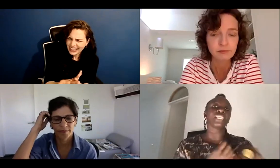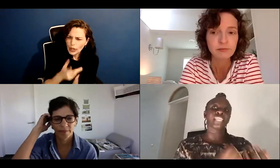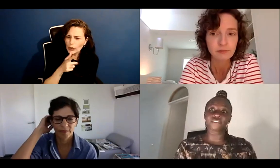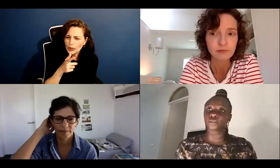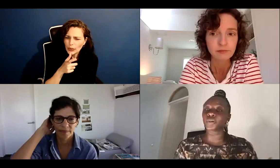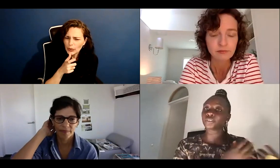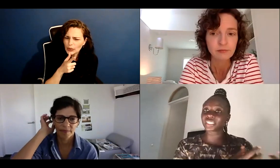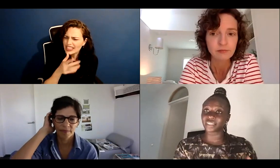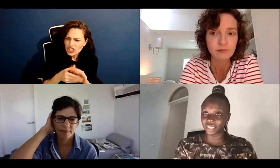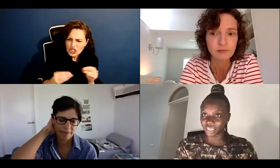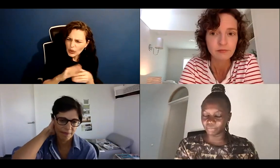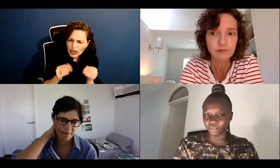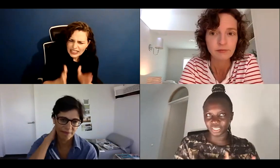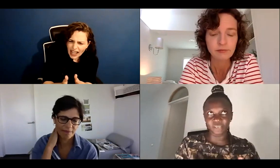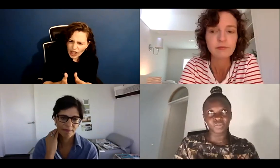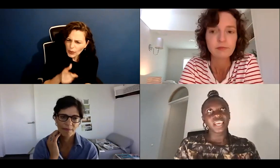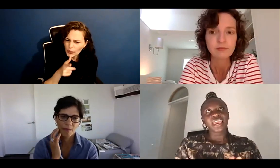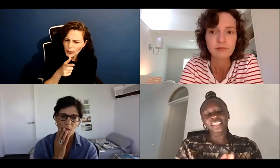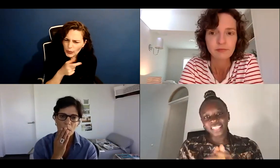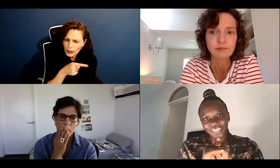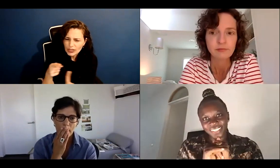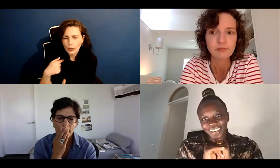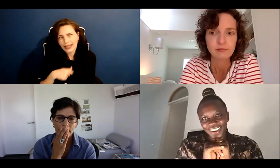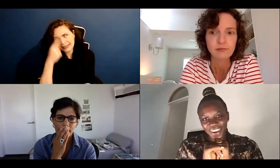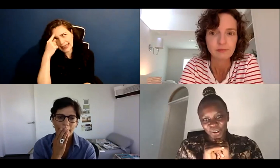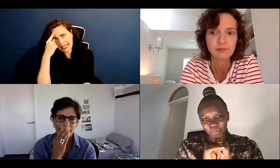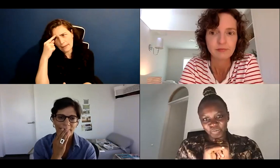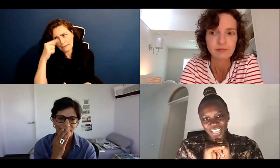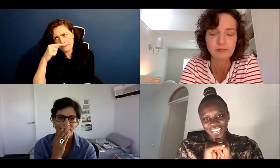we really had to start thinking about, yeah? And then